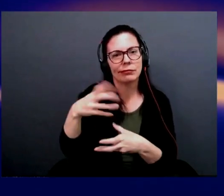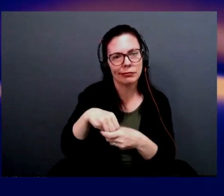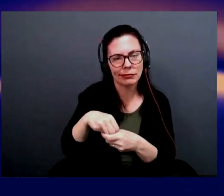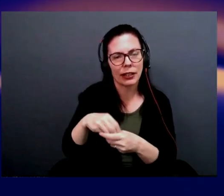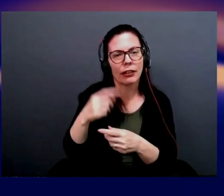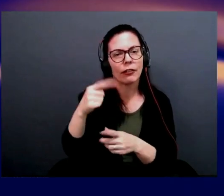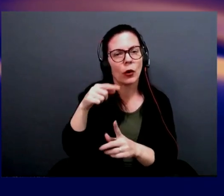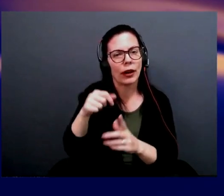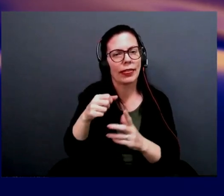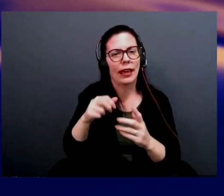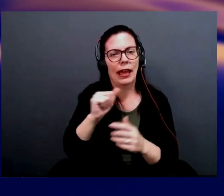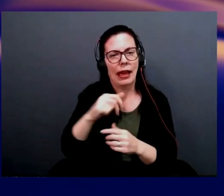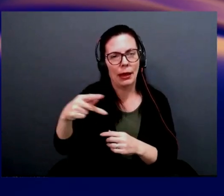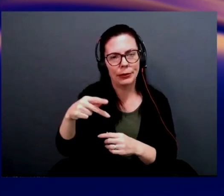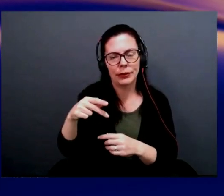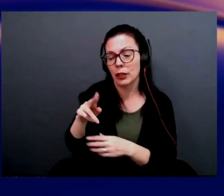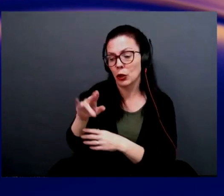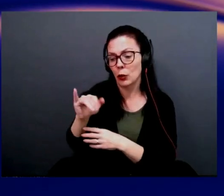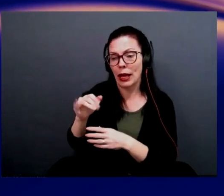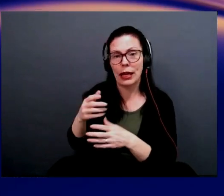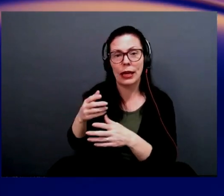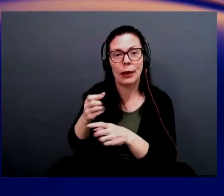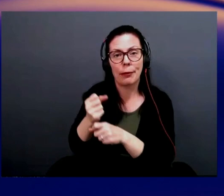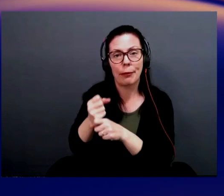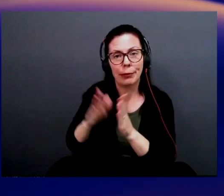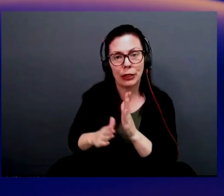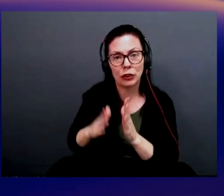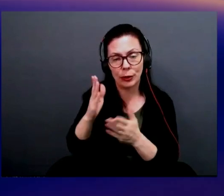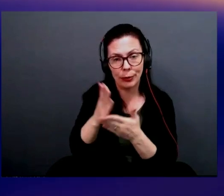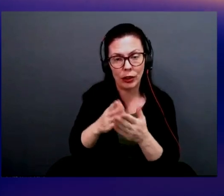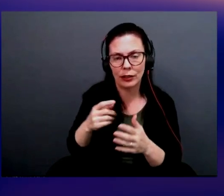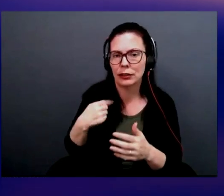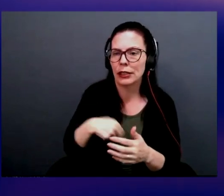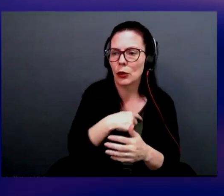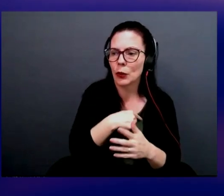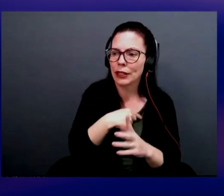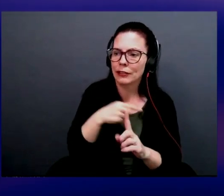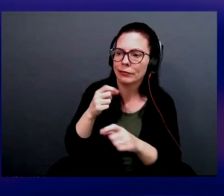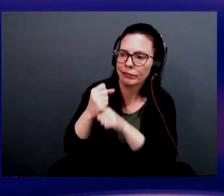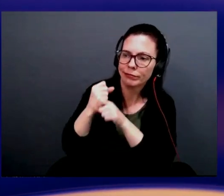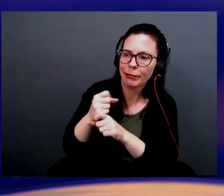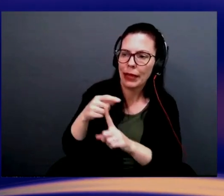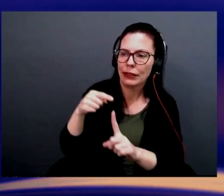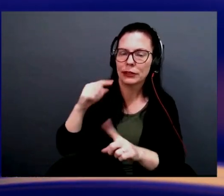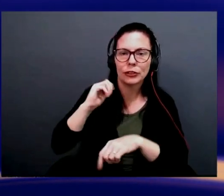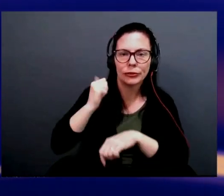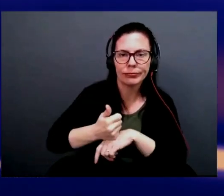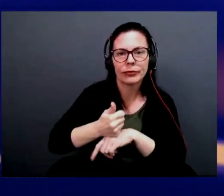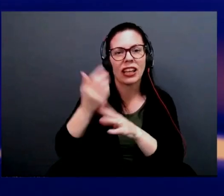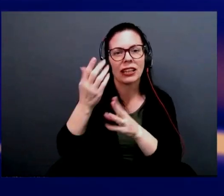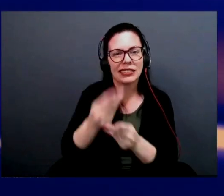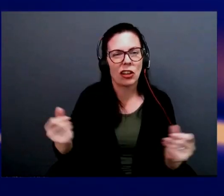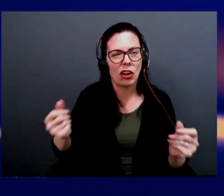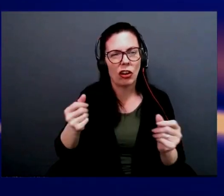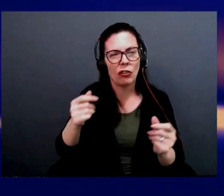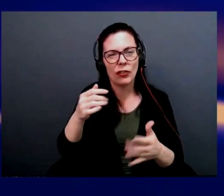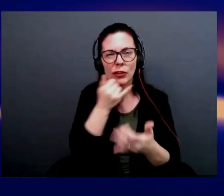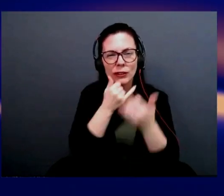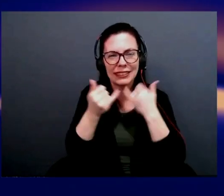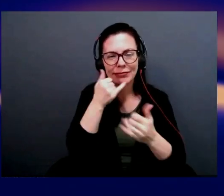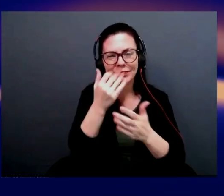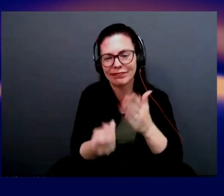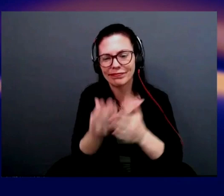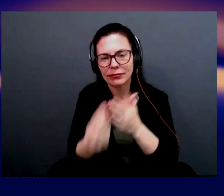UI builder piece of that is what we've kind of built to solve the inefficiencies of kind of designer and developer,